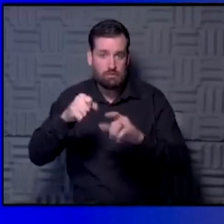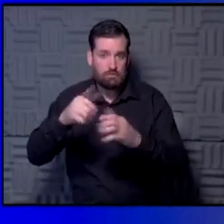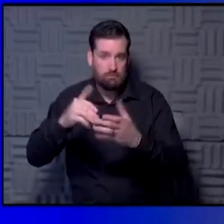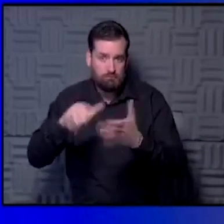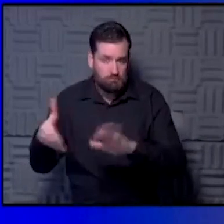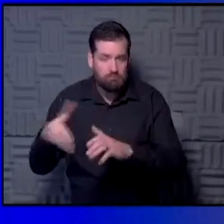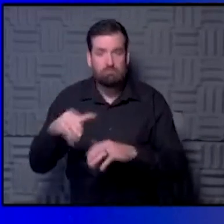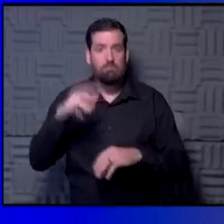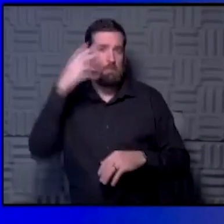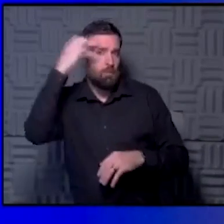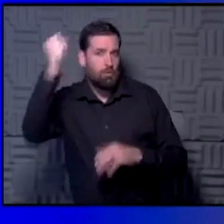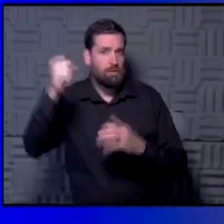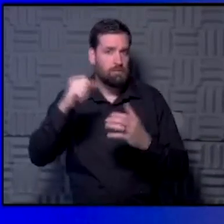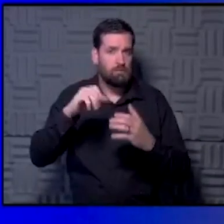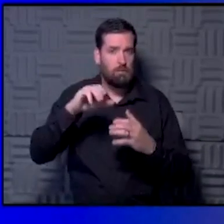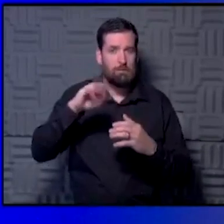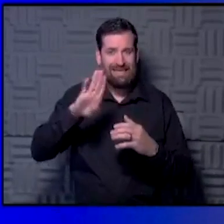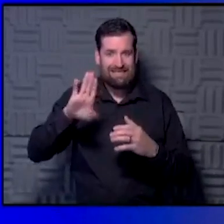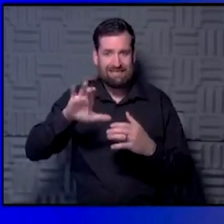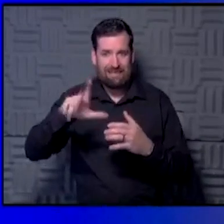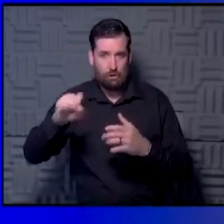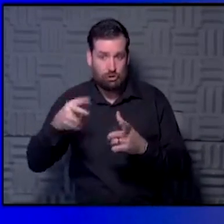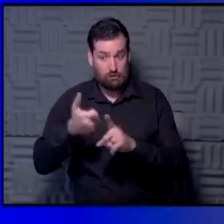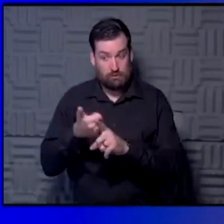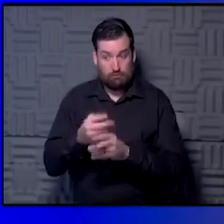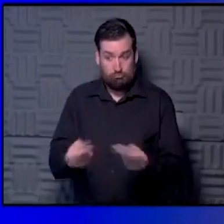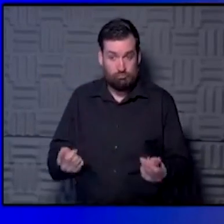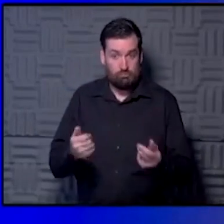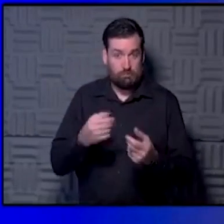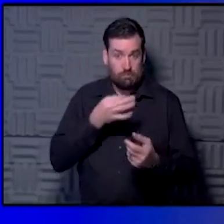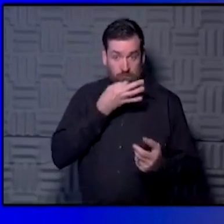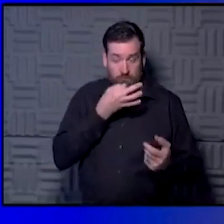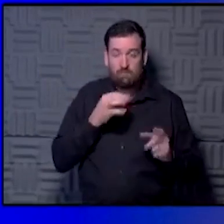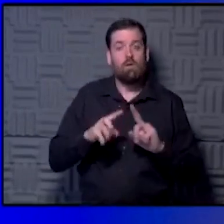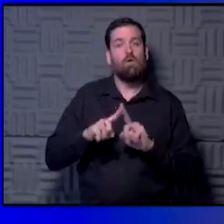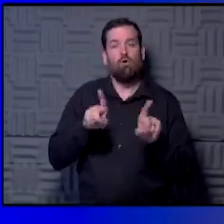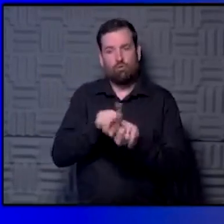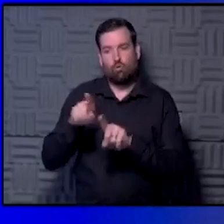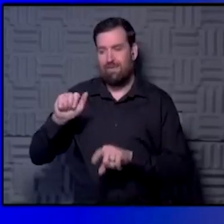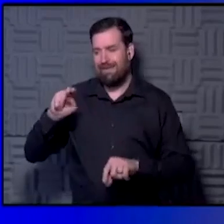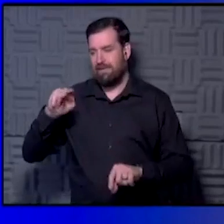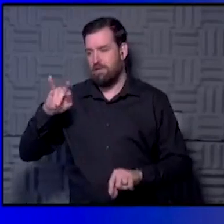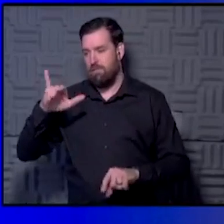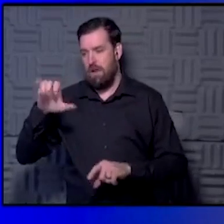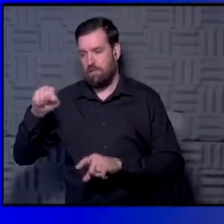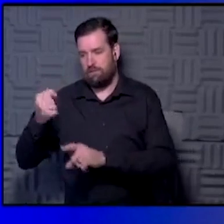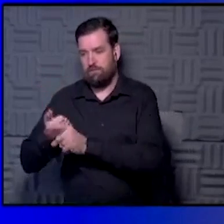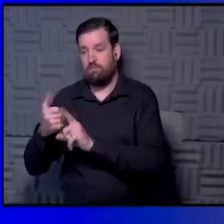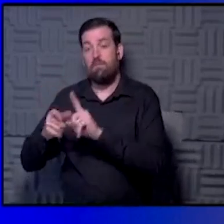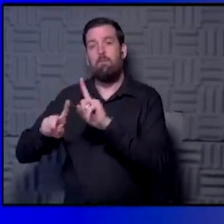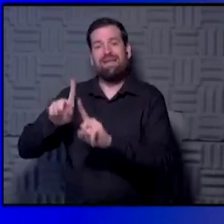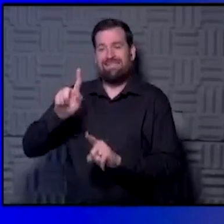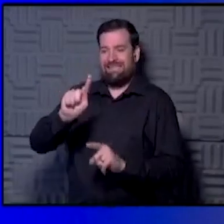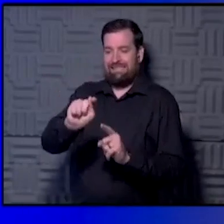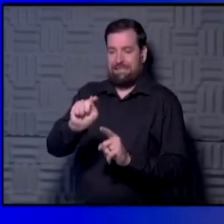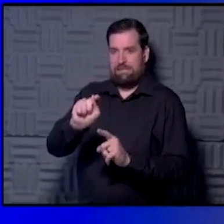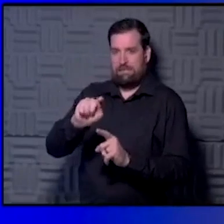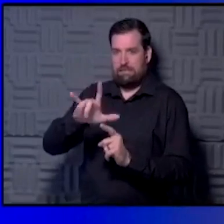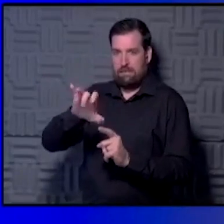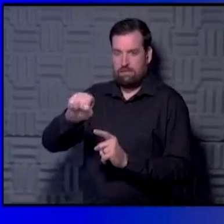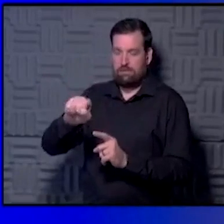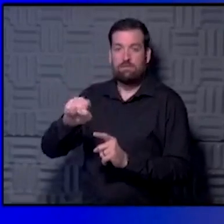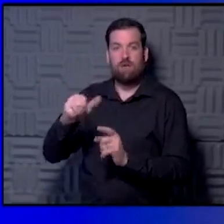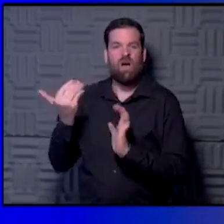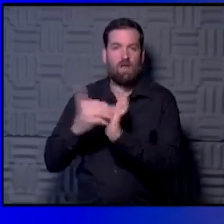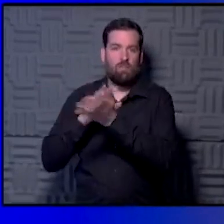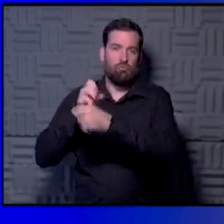those memory B cells short-lived as well? And in addition to the antibodies themselves, we also understand that T cells, they're another